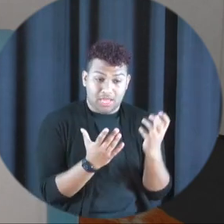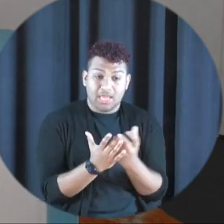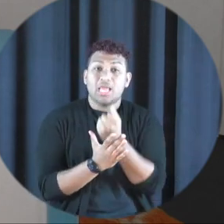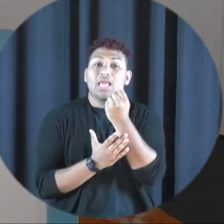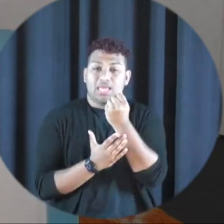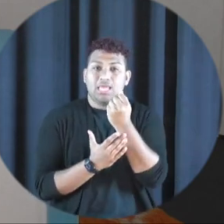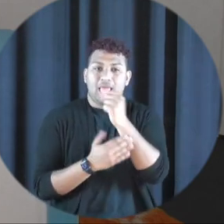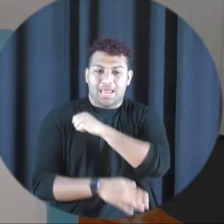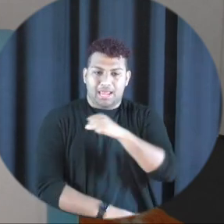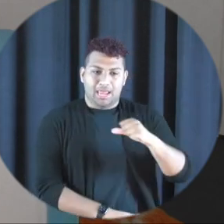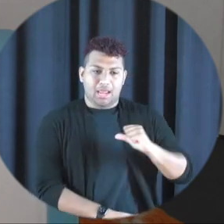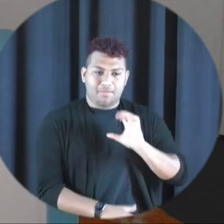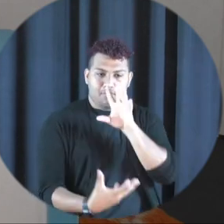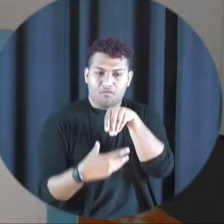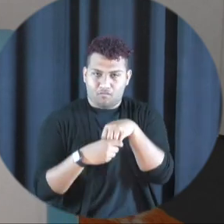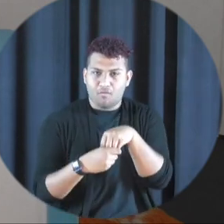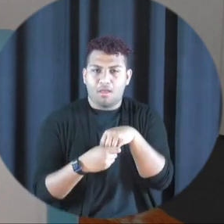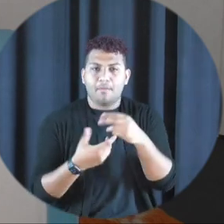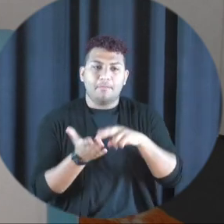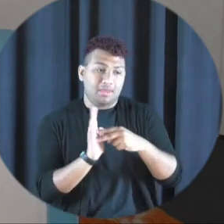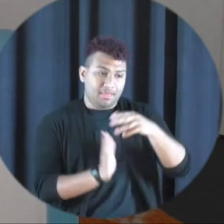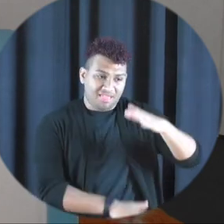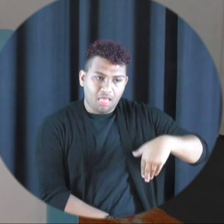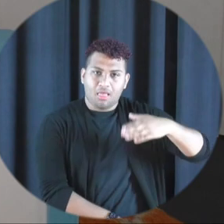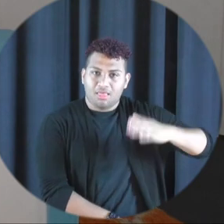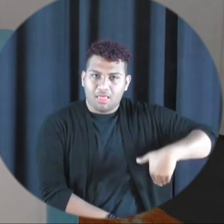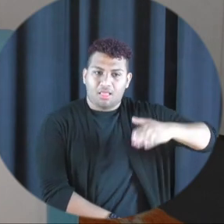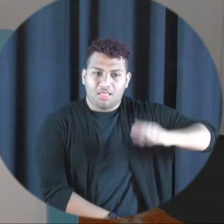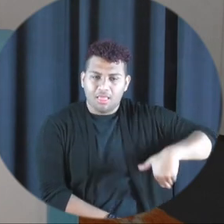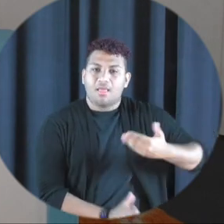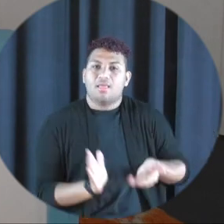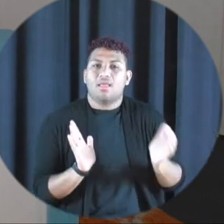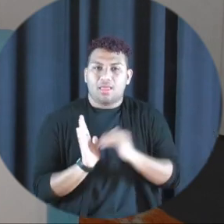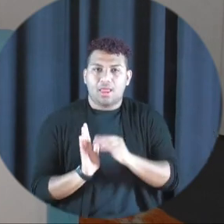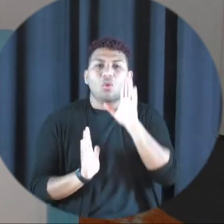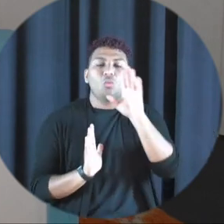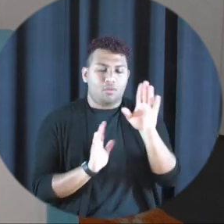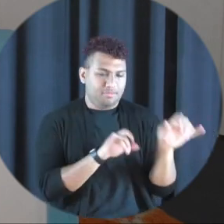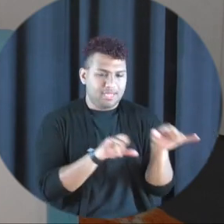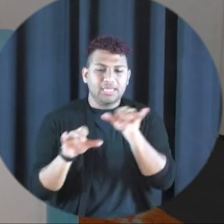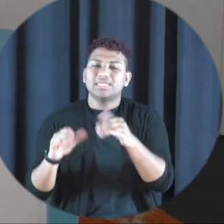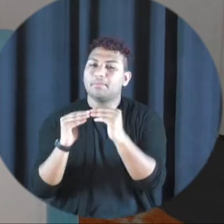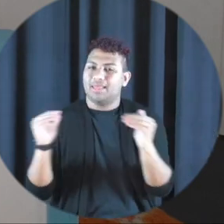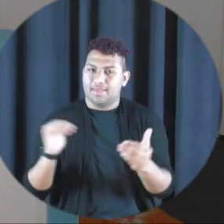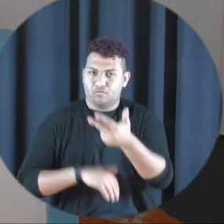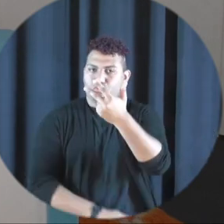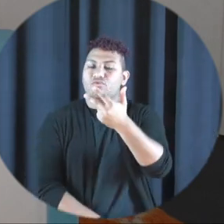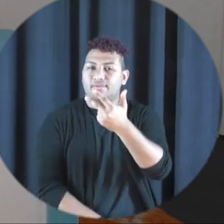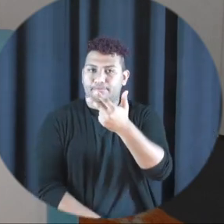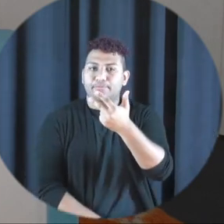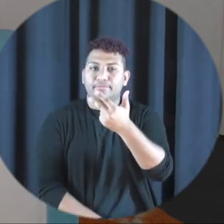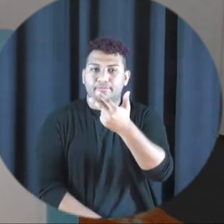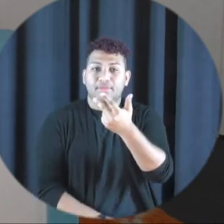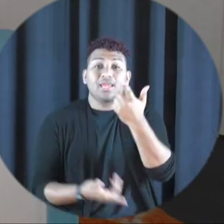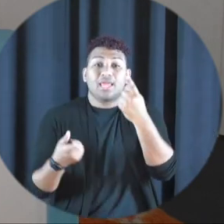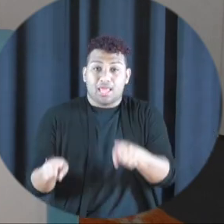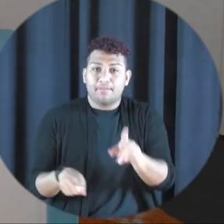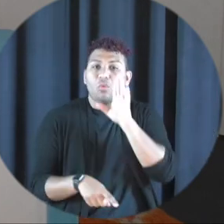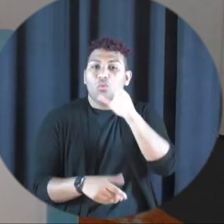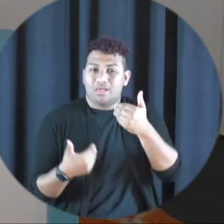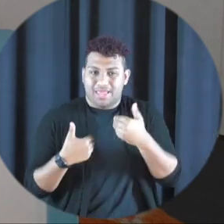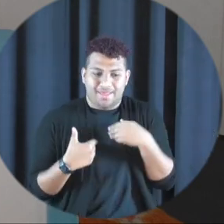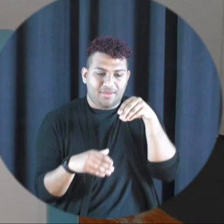administrative action for HERO being tardy to class, that will also be treated as a level 3 offense and you will end up being given